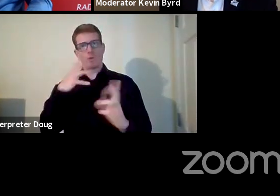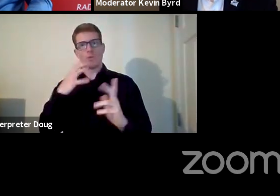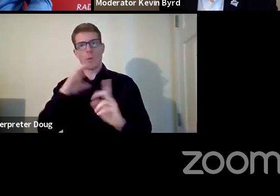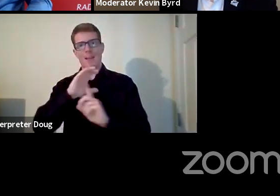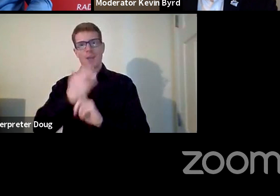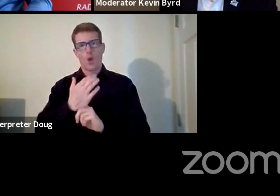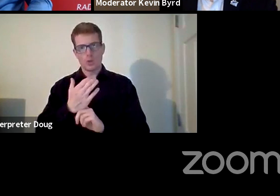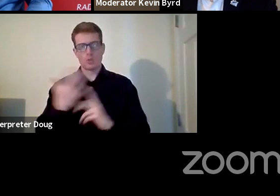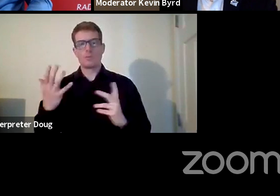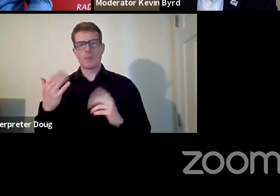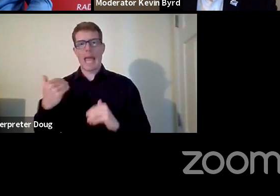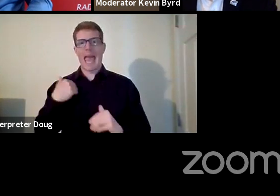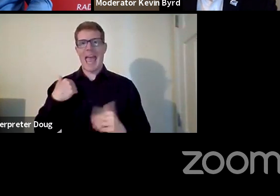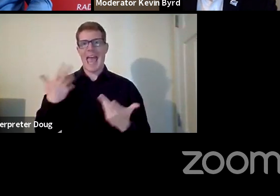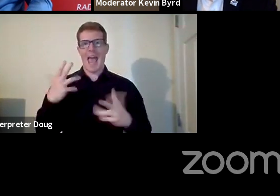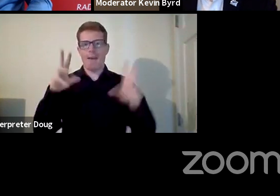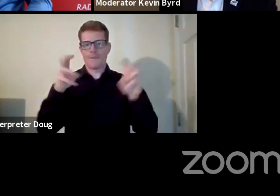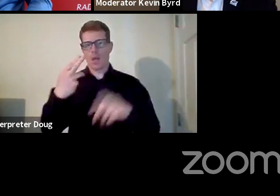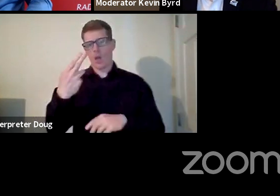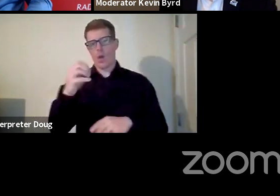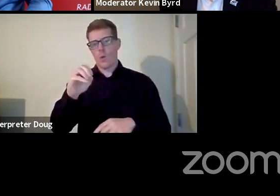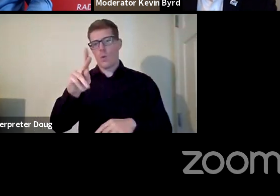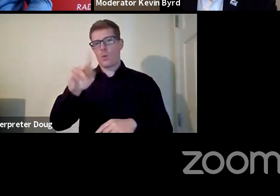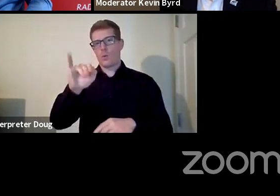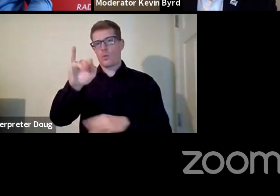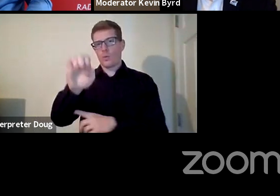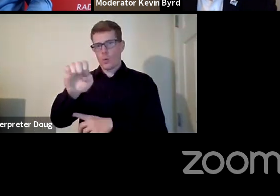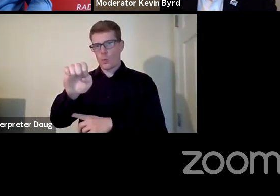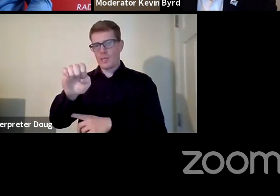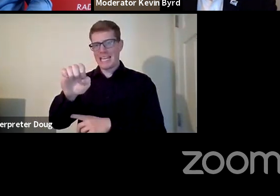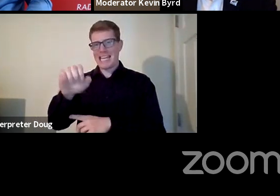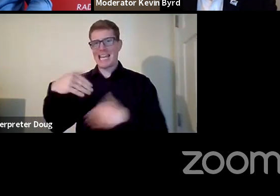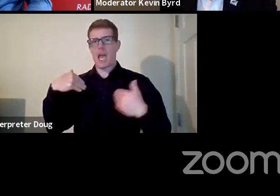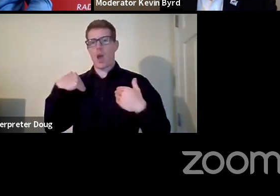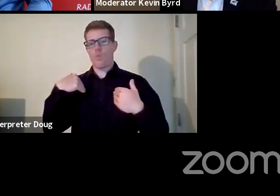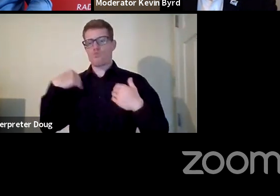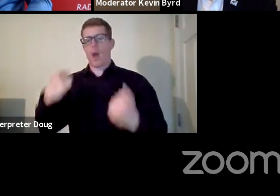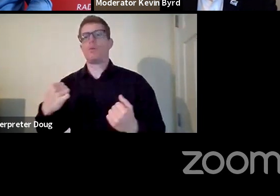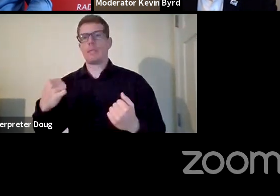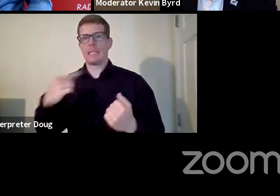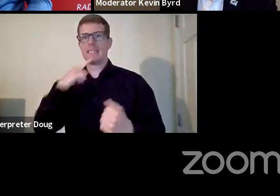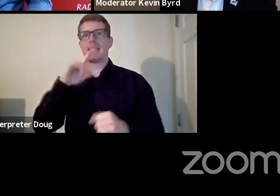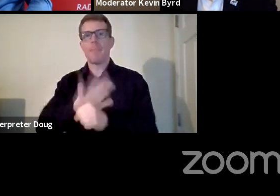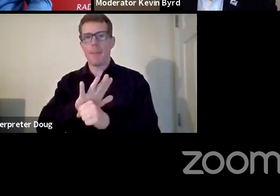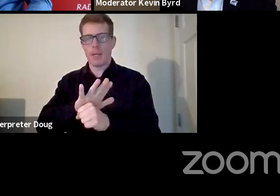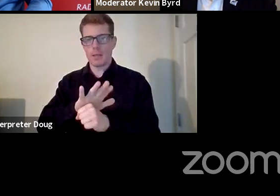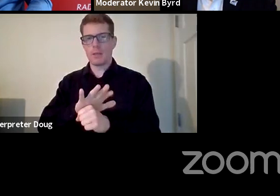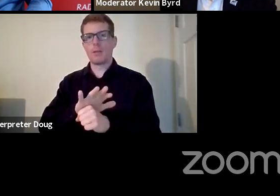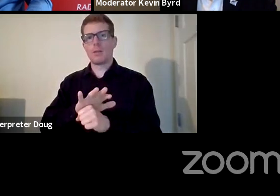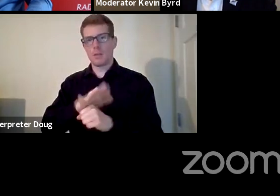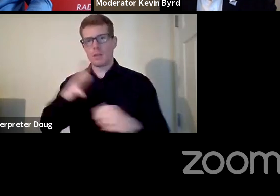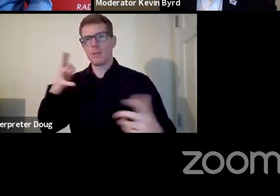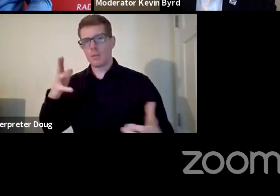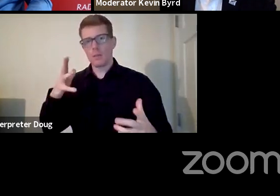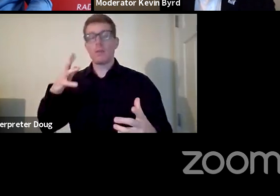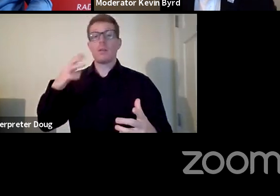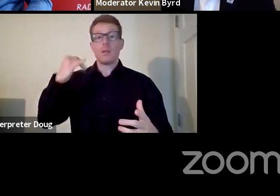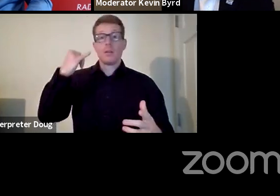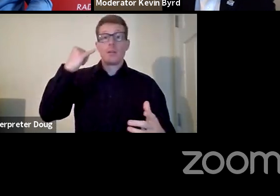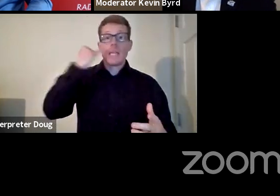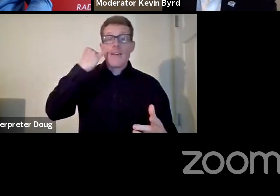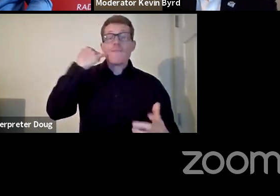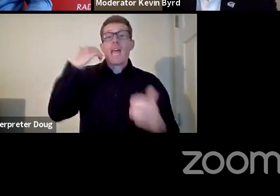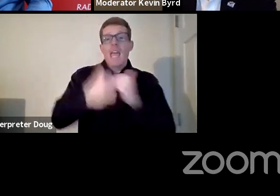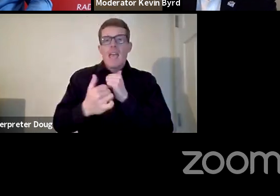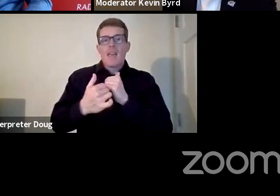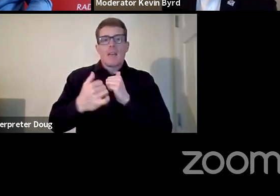Hoki wellness commitment that we're asking all of our residents of the residence halls, if they want to sign up for a housing